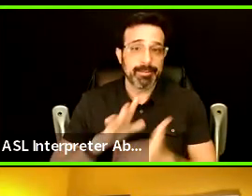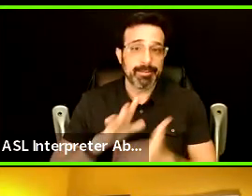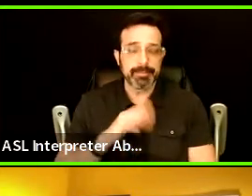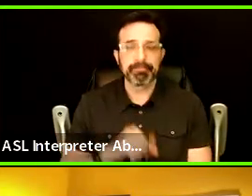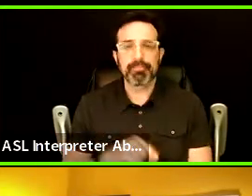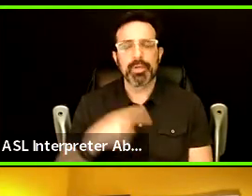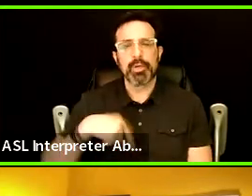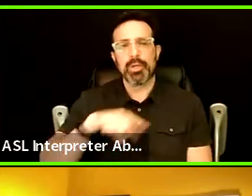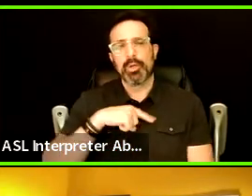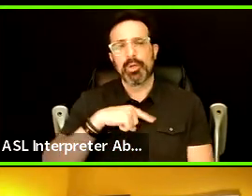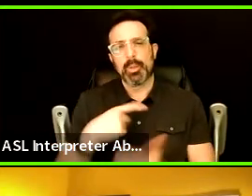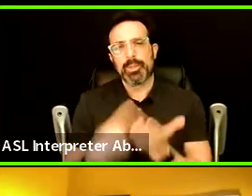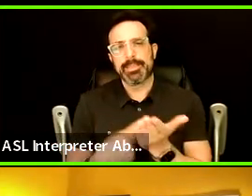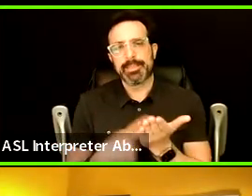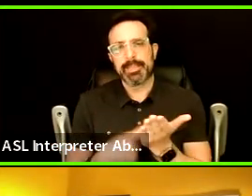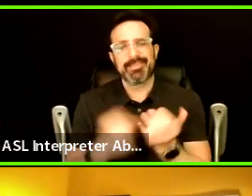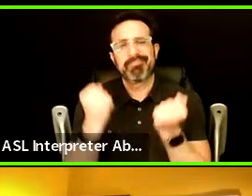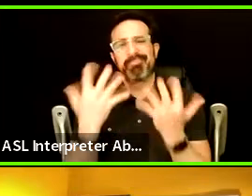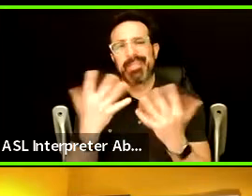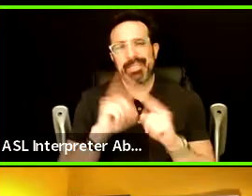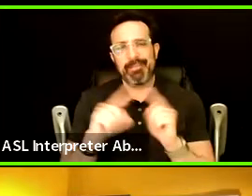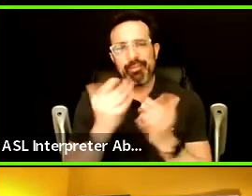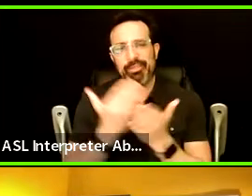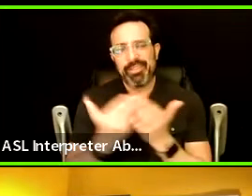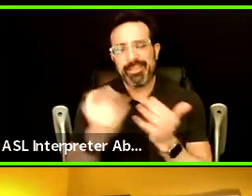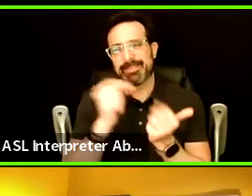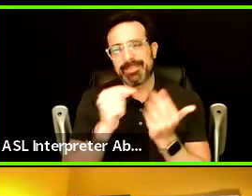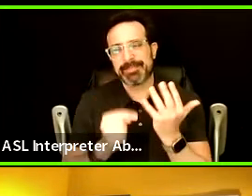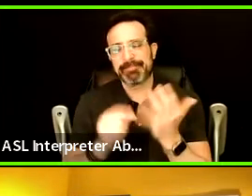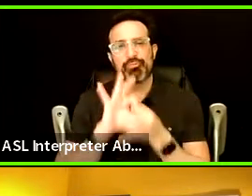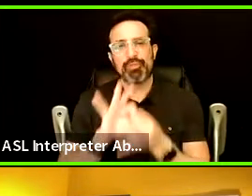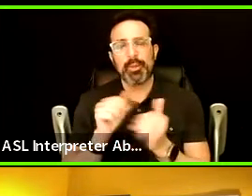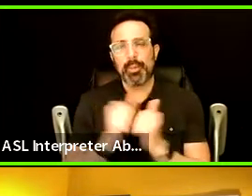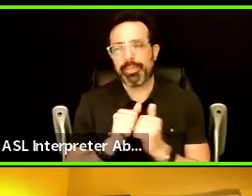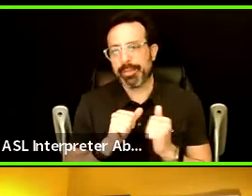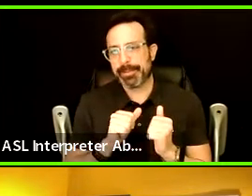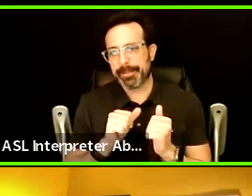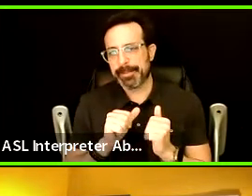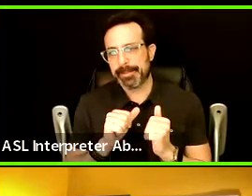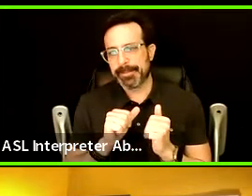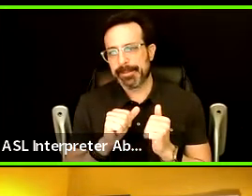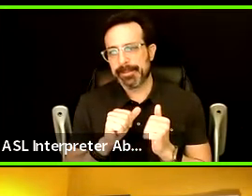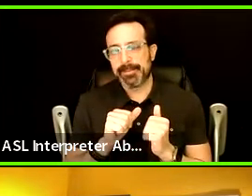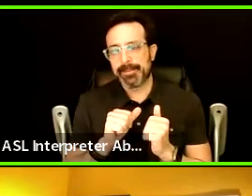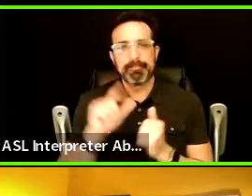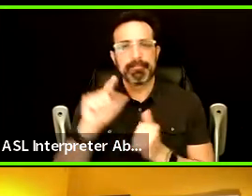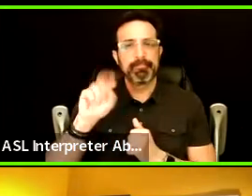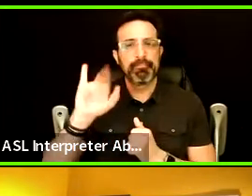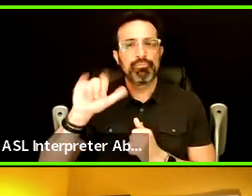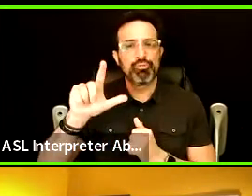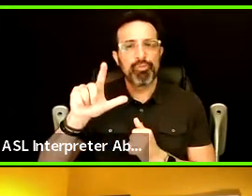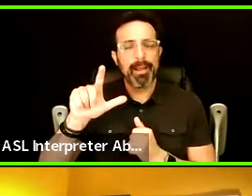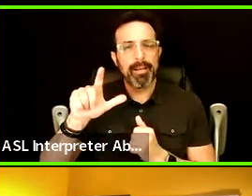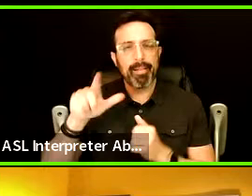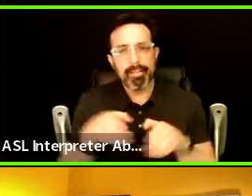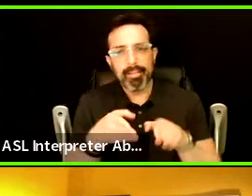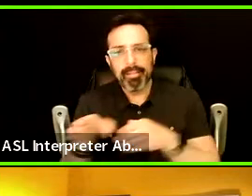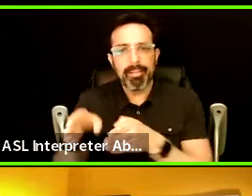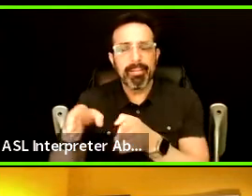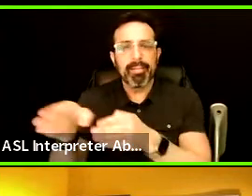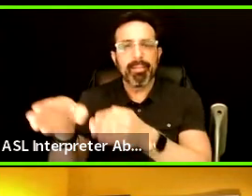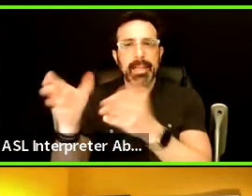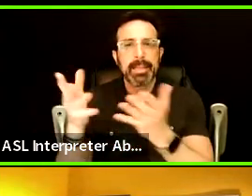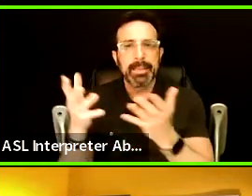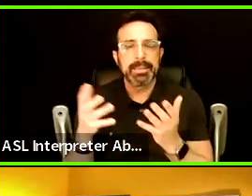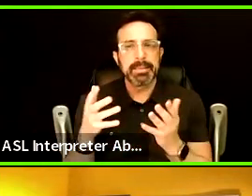We discussed many different things when it comes to really the trails and whatnot that would